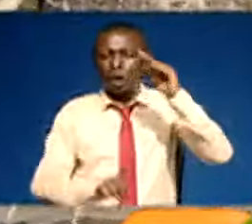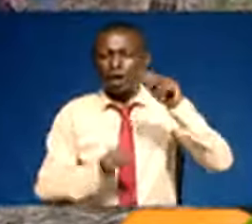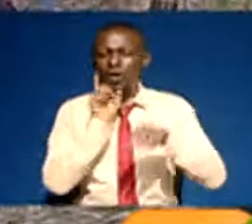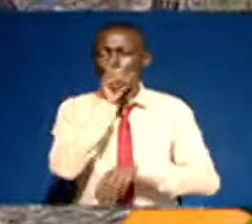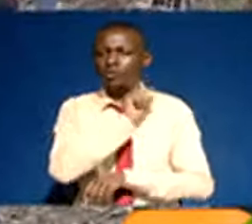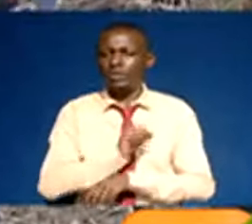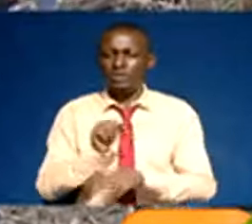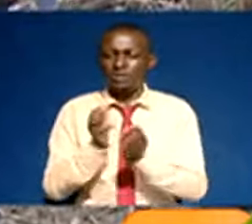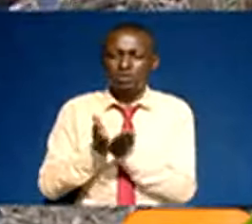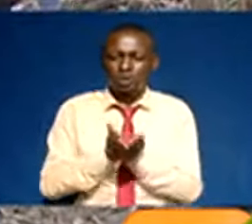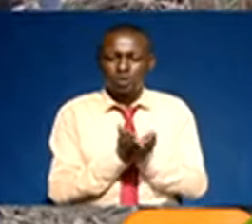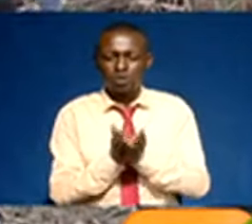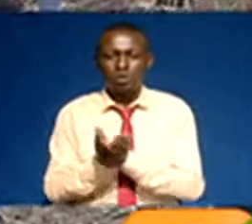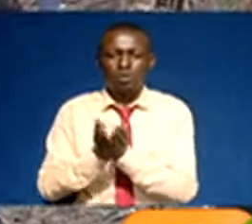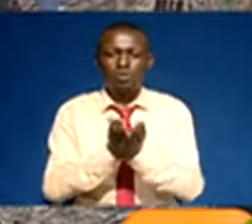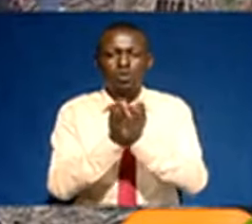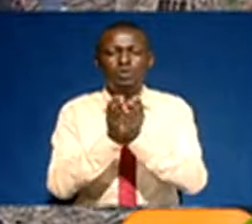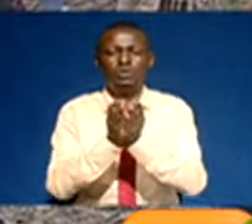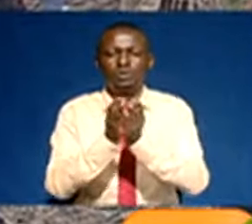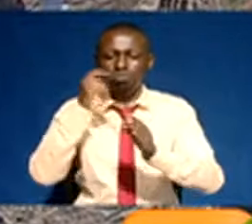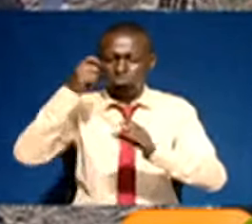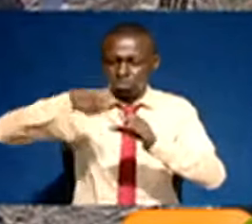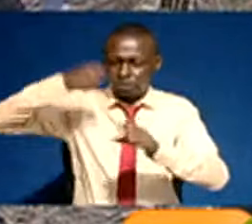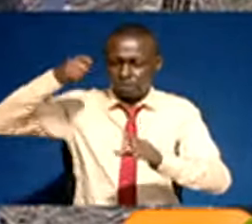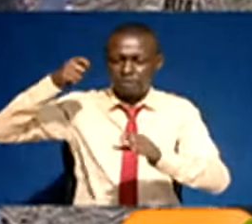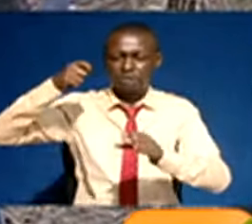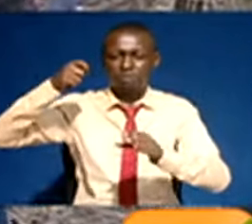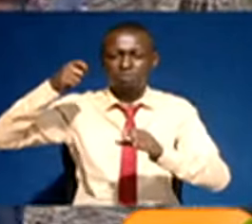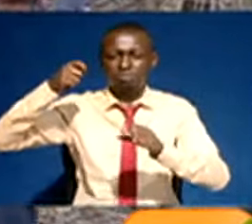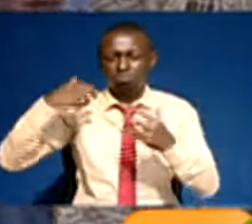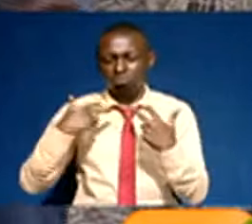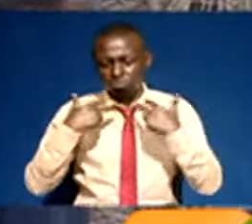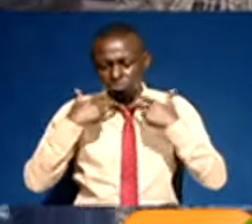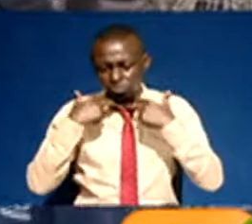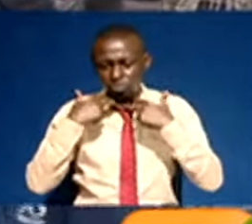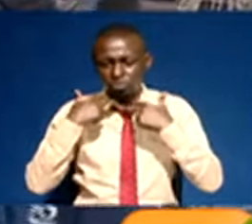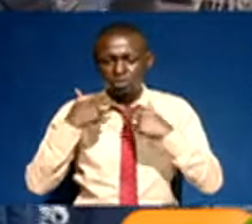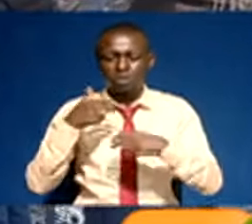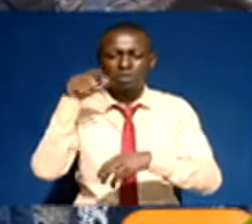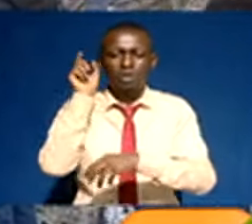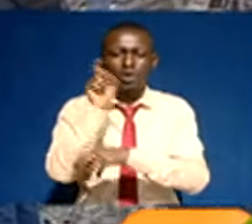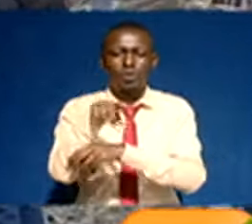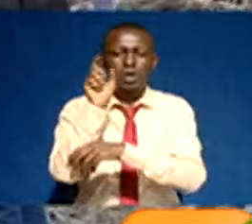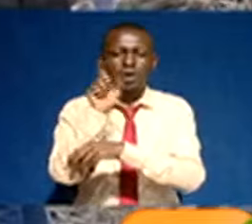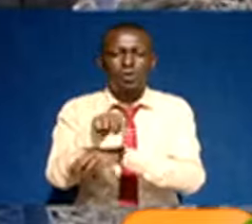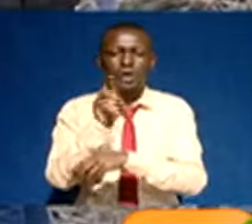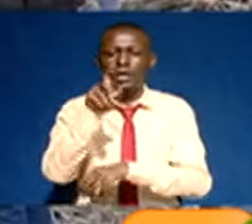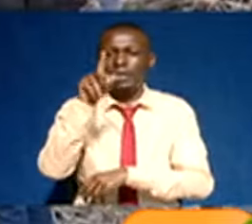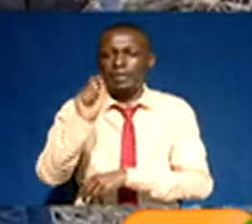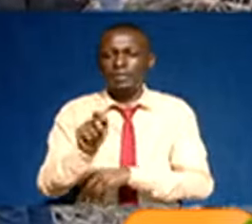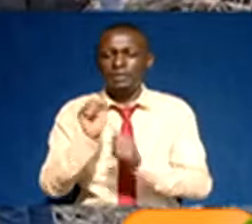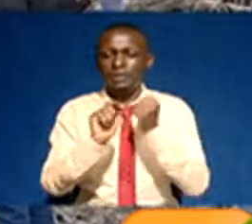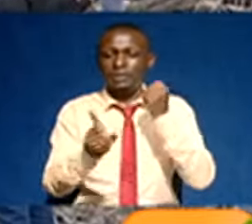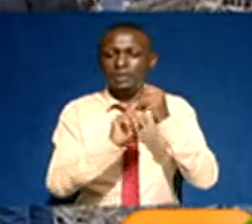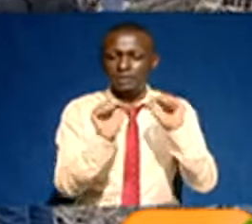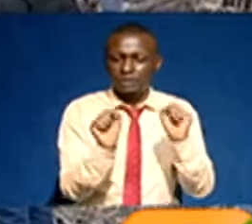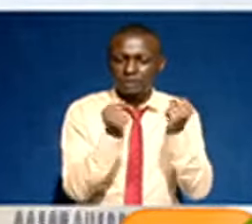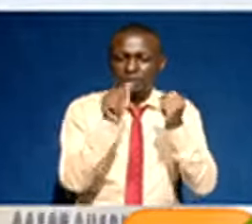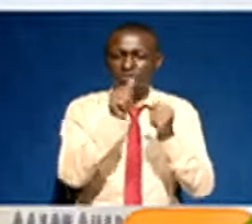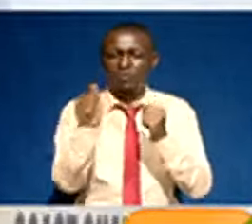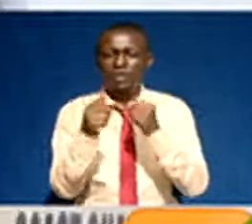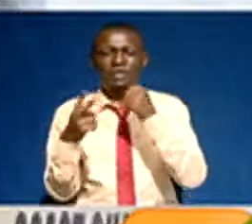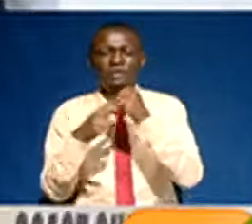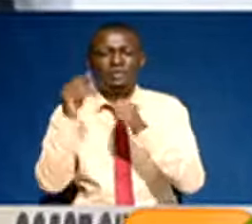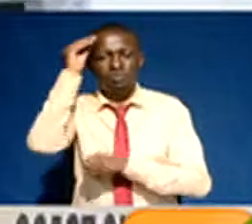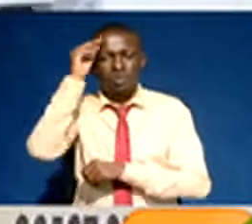The boat's propeller is said to have been entangled in a fishing net. 16 students were rescued while the remains of 7 students